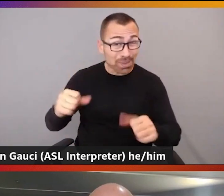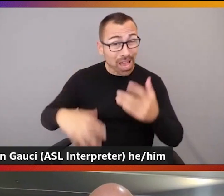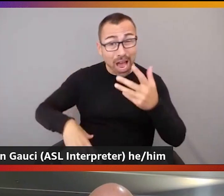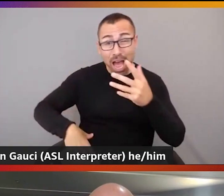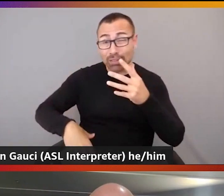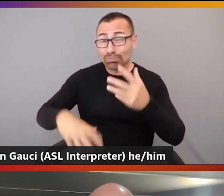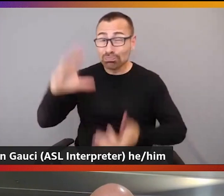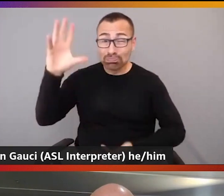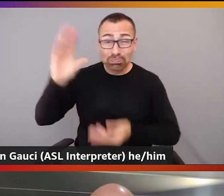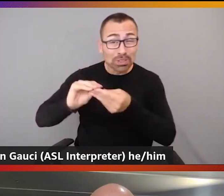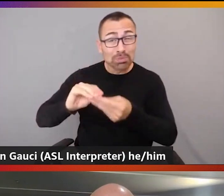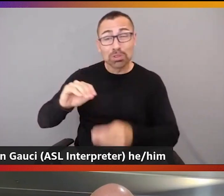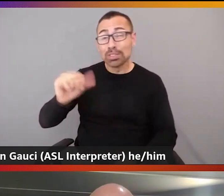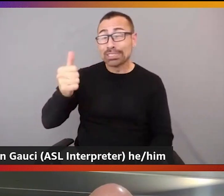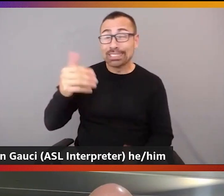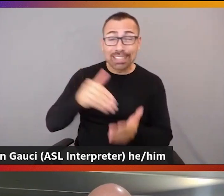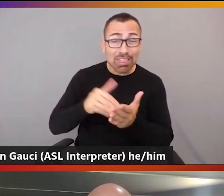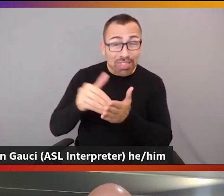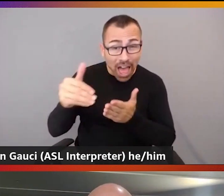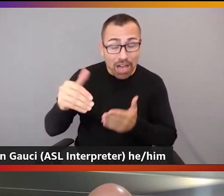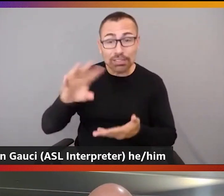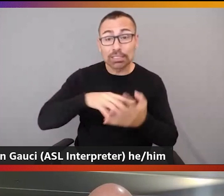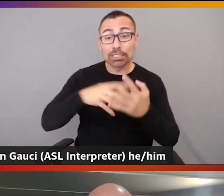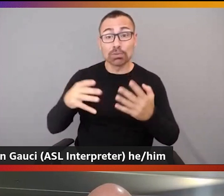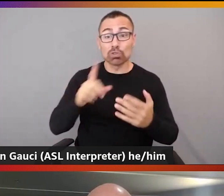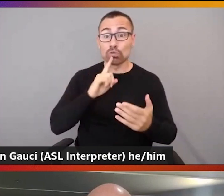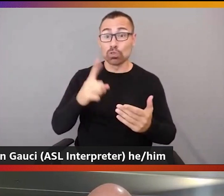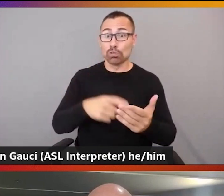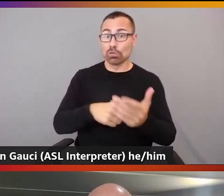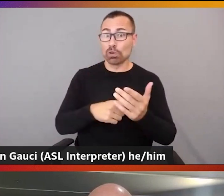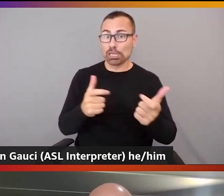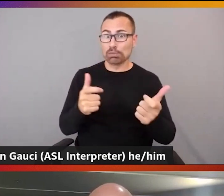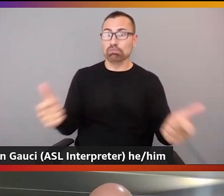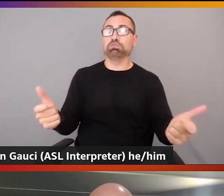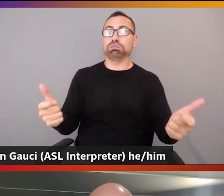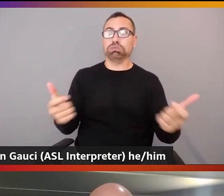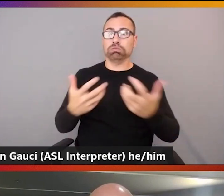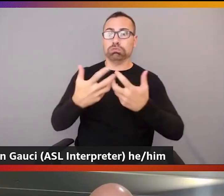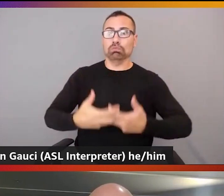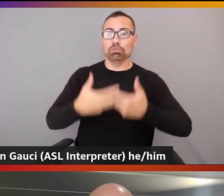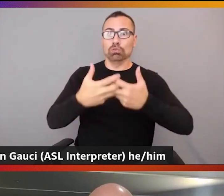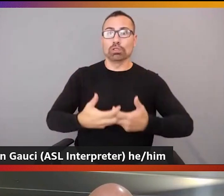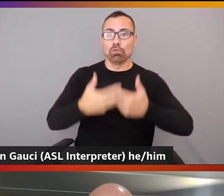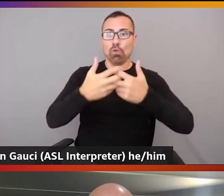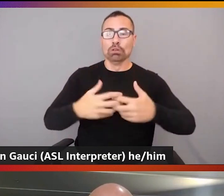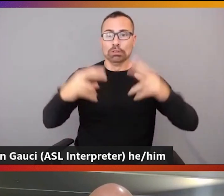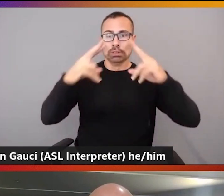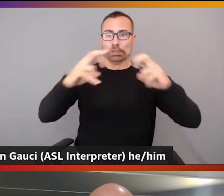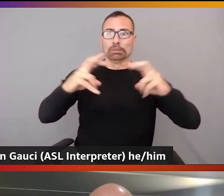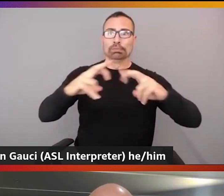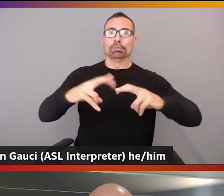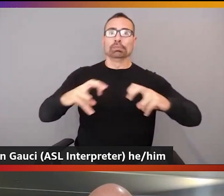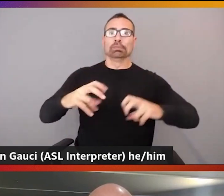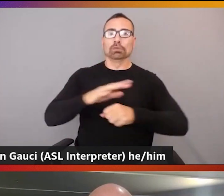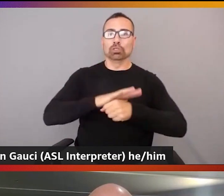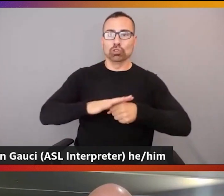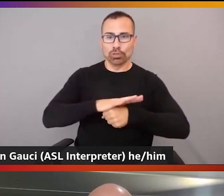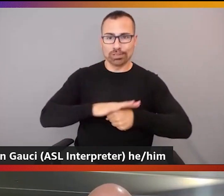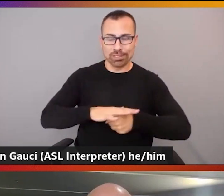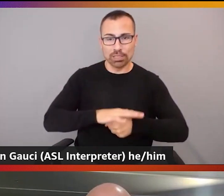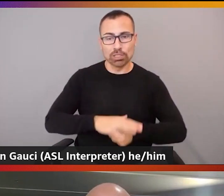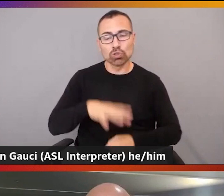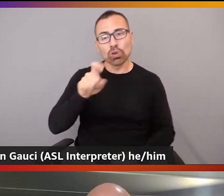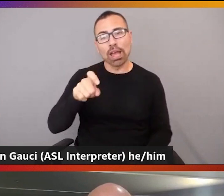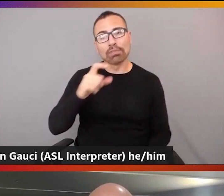fairly beefy machine to do that analysis locally. You're not necessarily just going to install it on your laptop. So, you got to get that checkbox